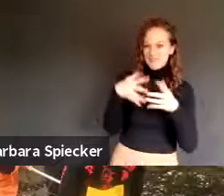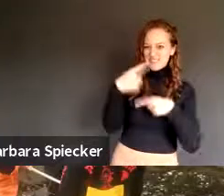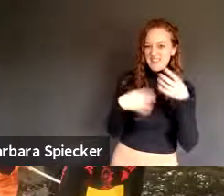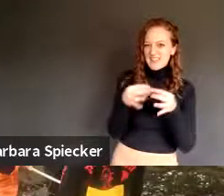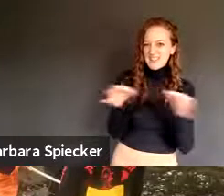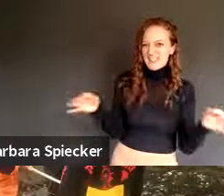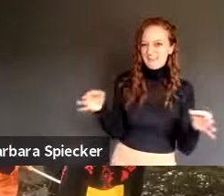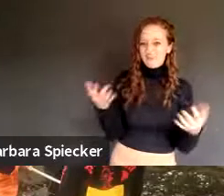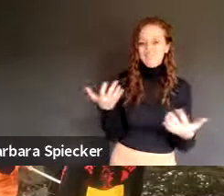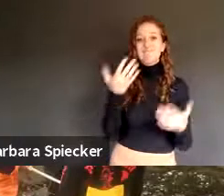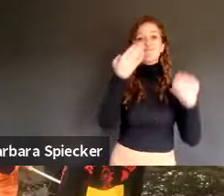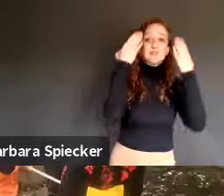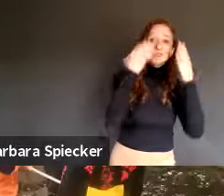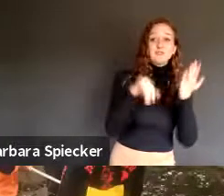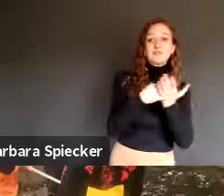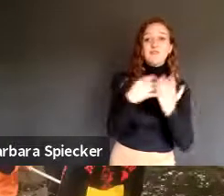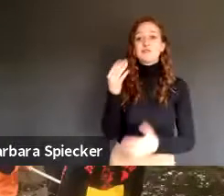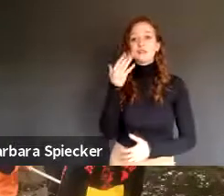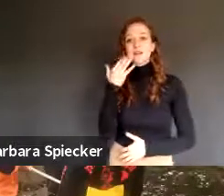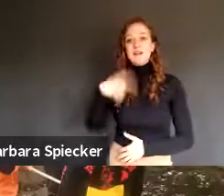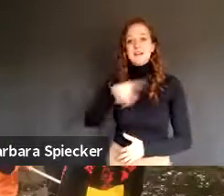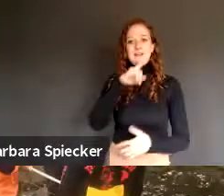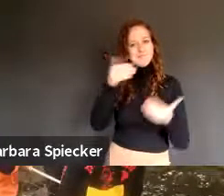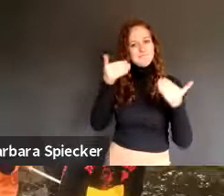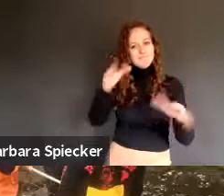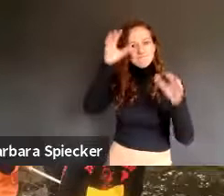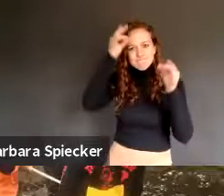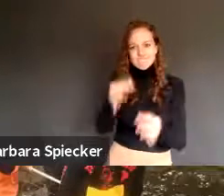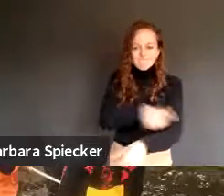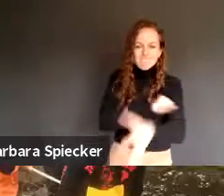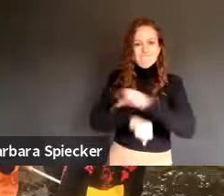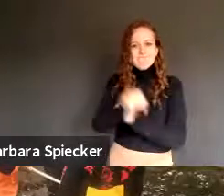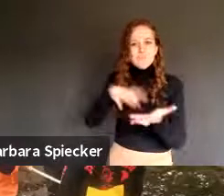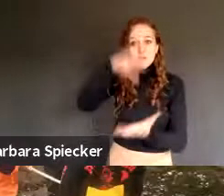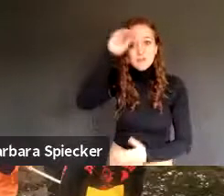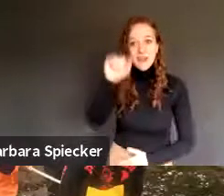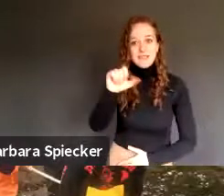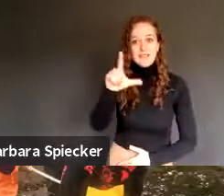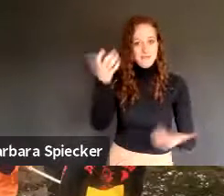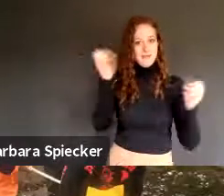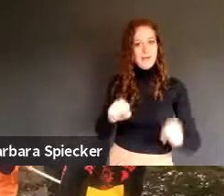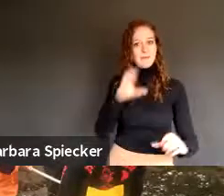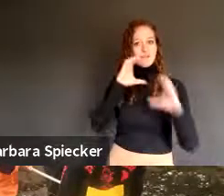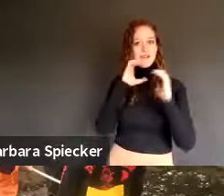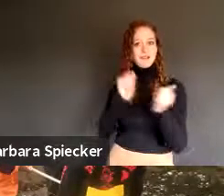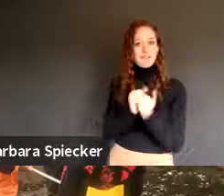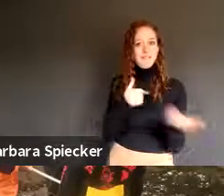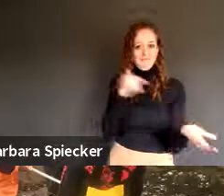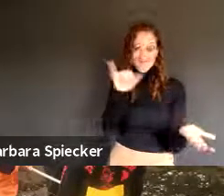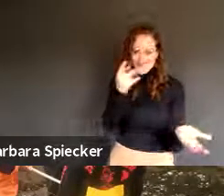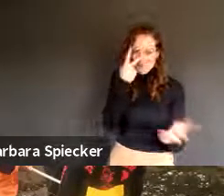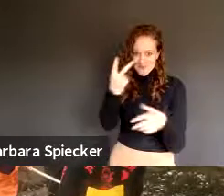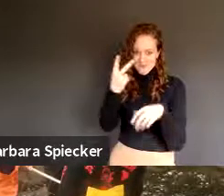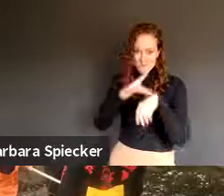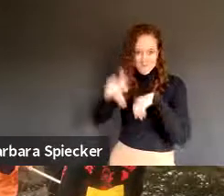I didn't know anyone who used American Sign Language. And Brittany, you and Jonathan and Jenna, you were